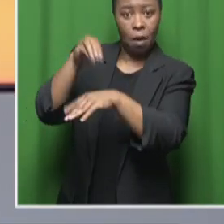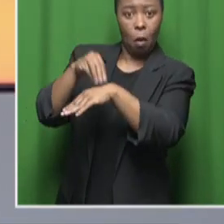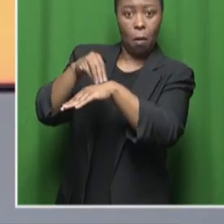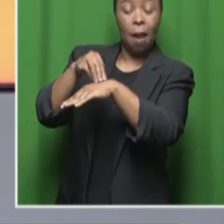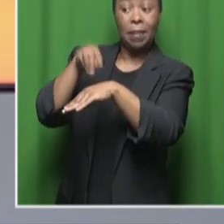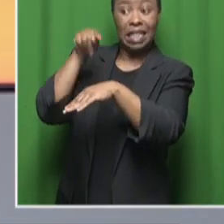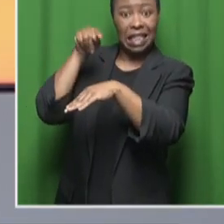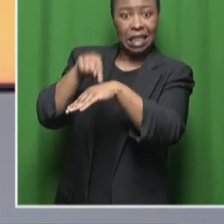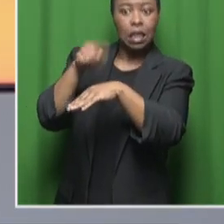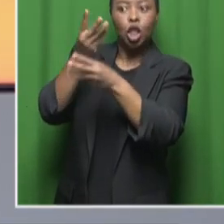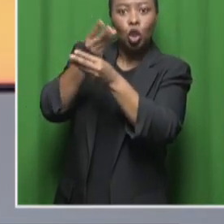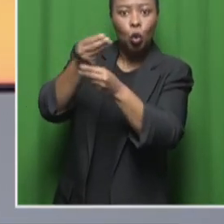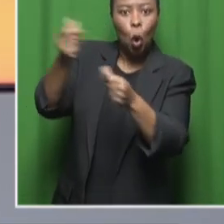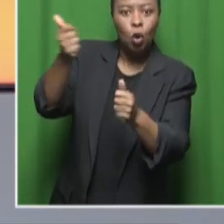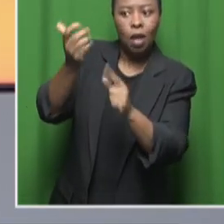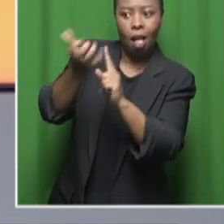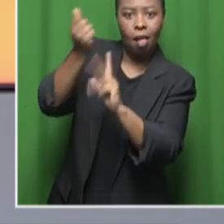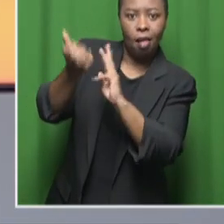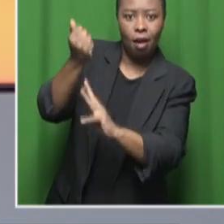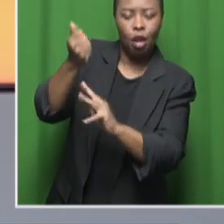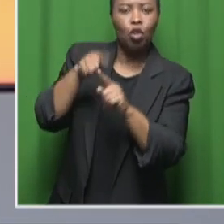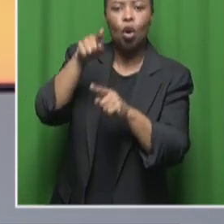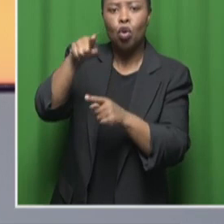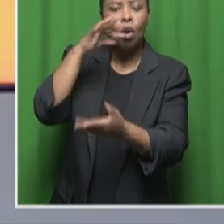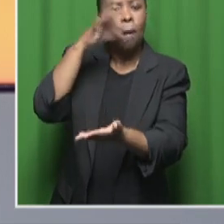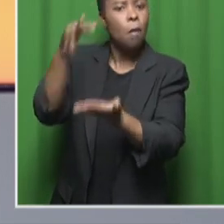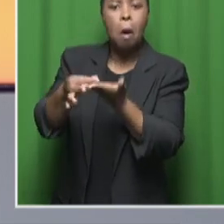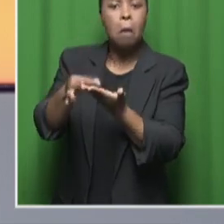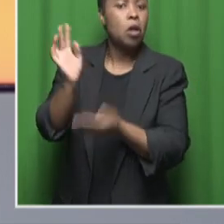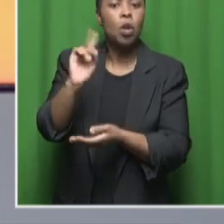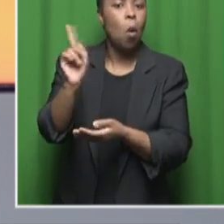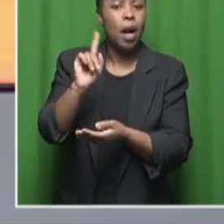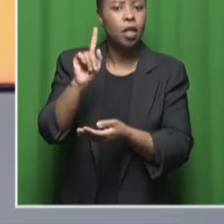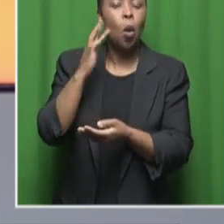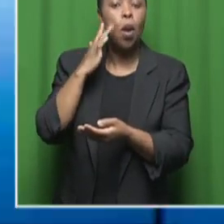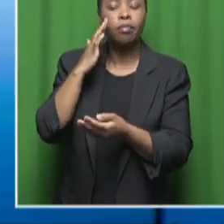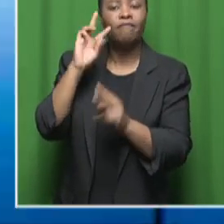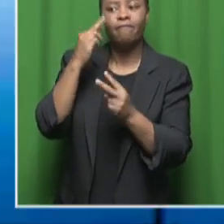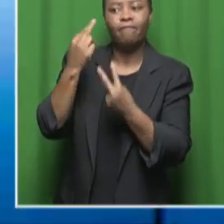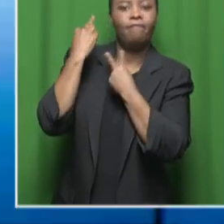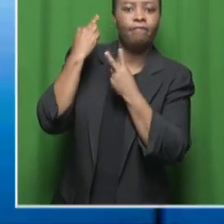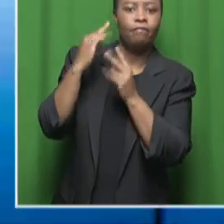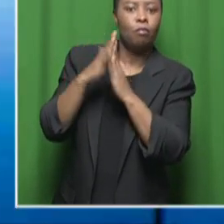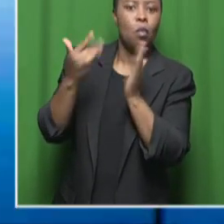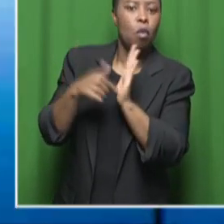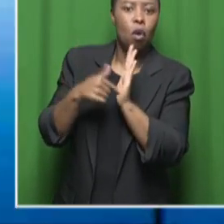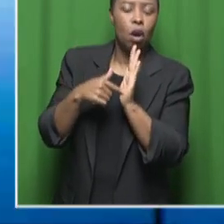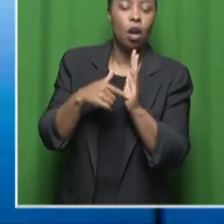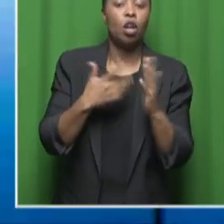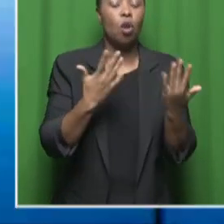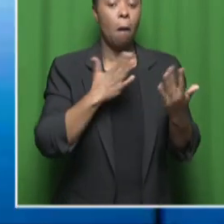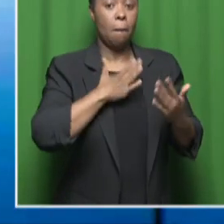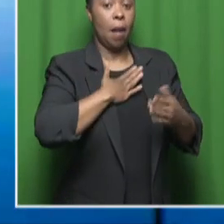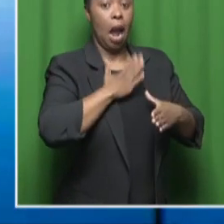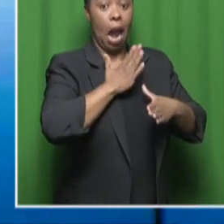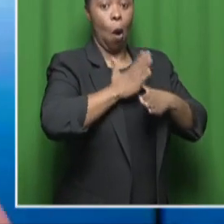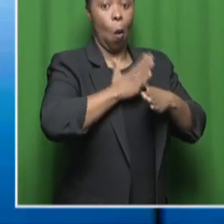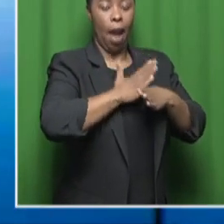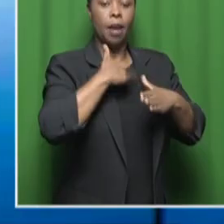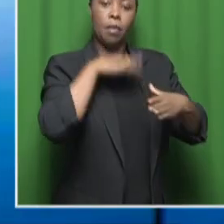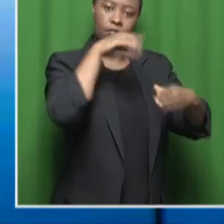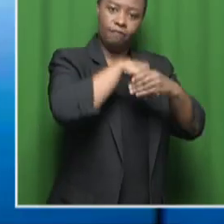solution orientated. Yeah. What do you propose in hindsight, perhaps also as you reflect further? Yeah, so in my area of work, I'm largely involved